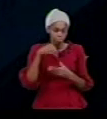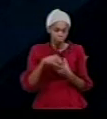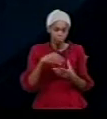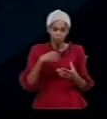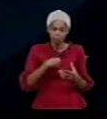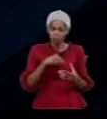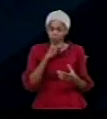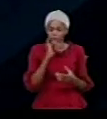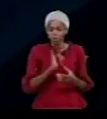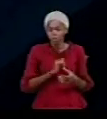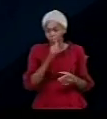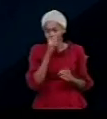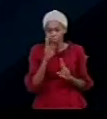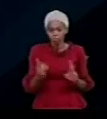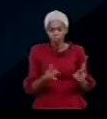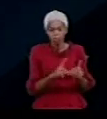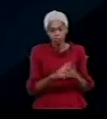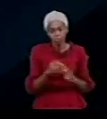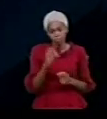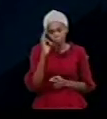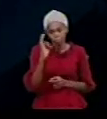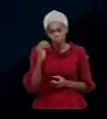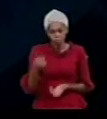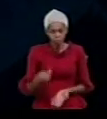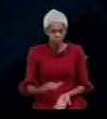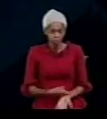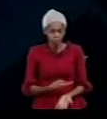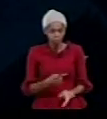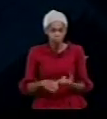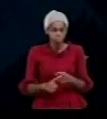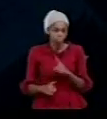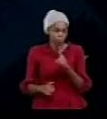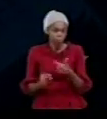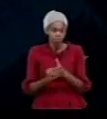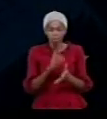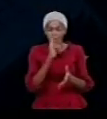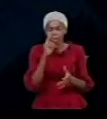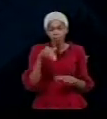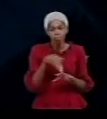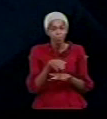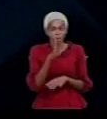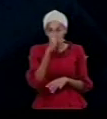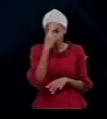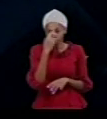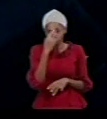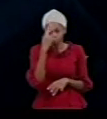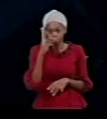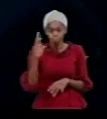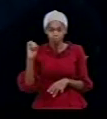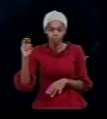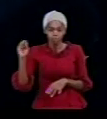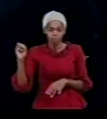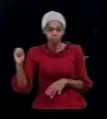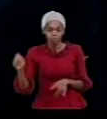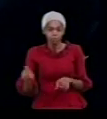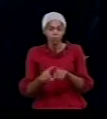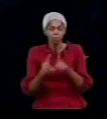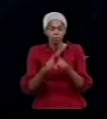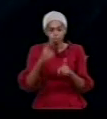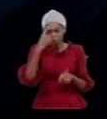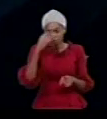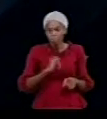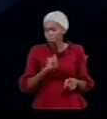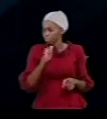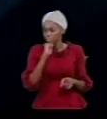am ready to preach the gospel to you that are at Rome also. For I am not